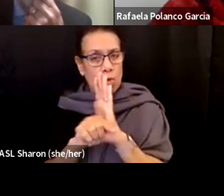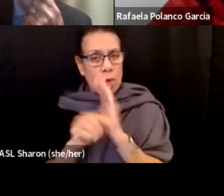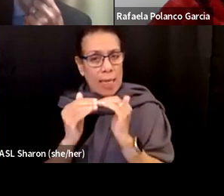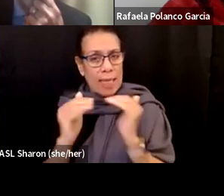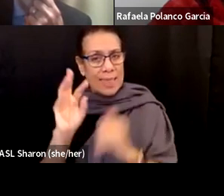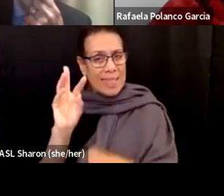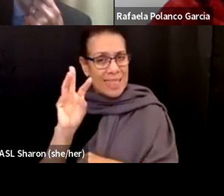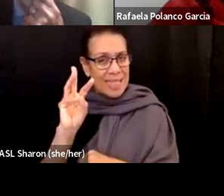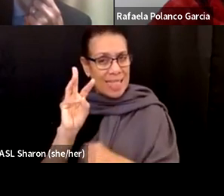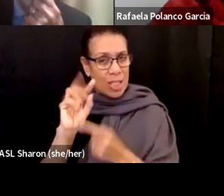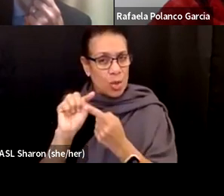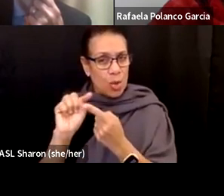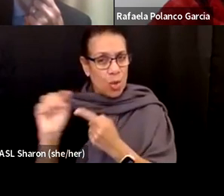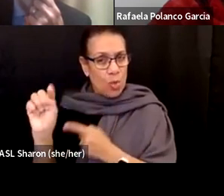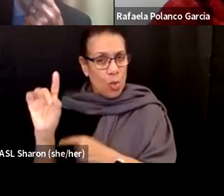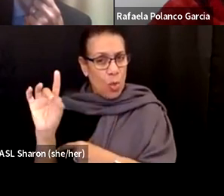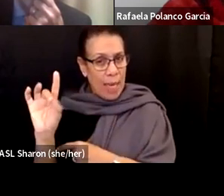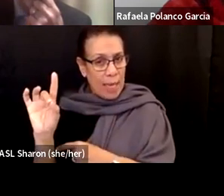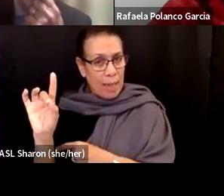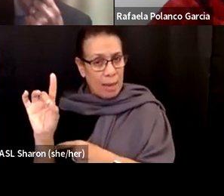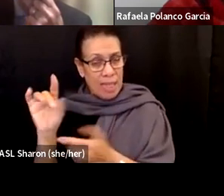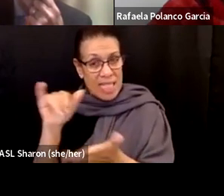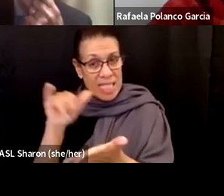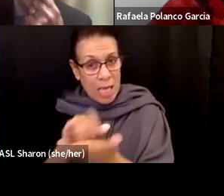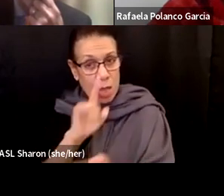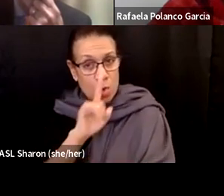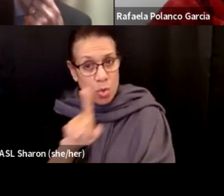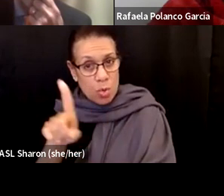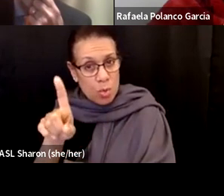do that i understood correctly is that the case